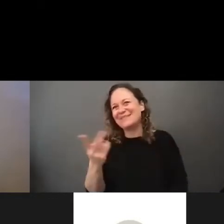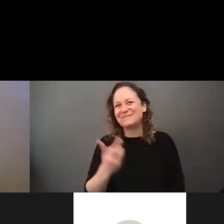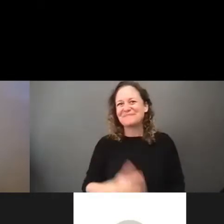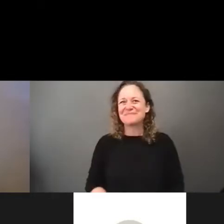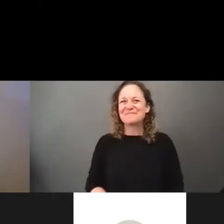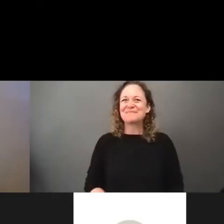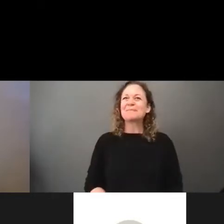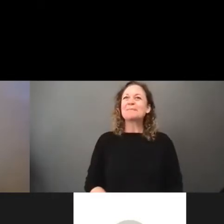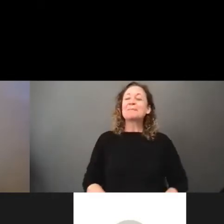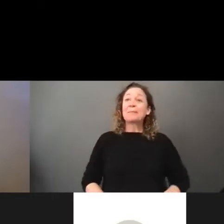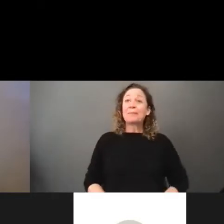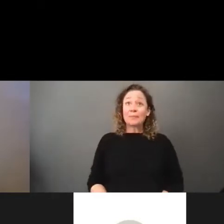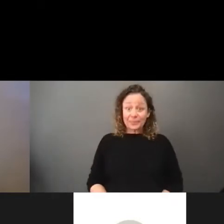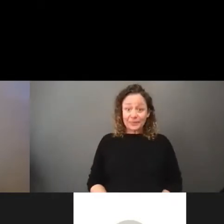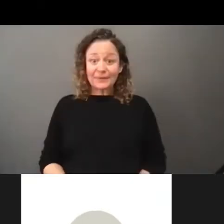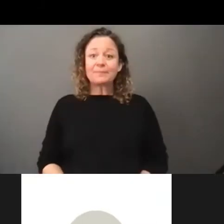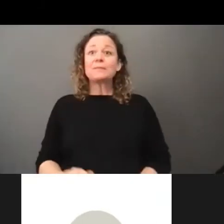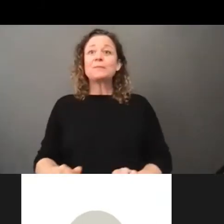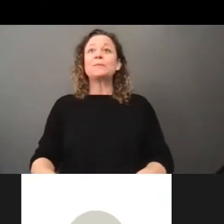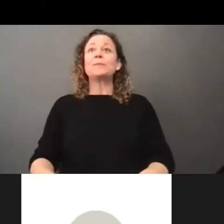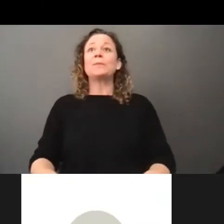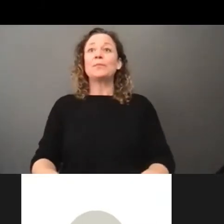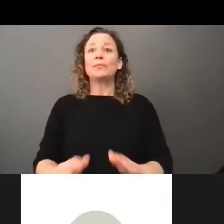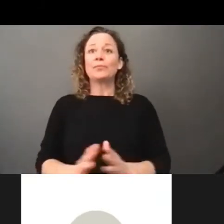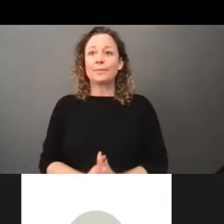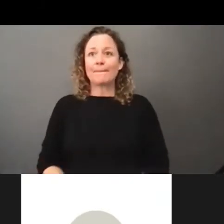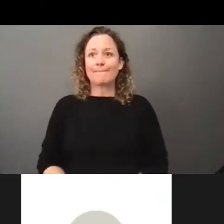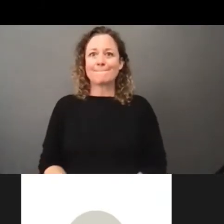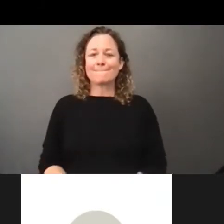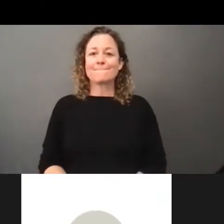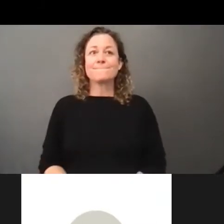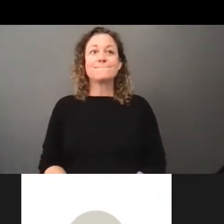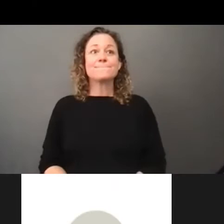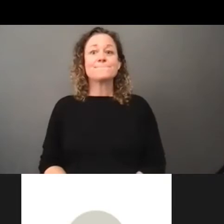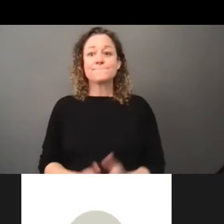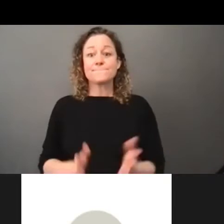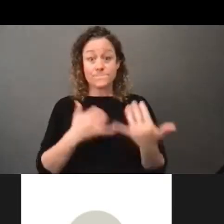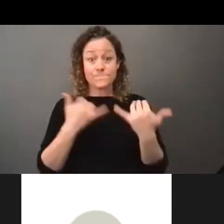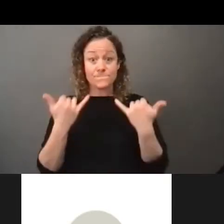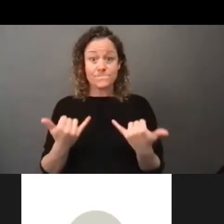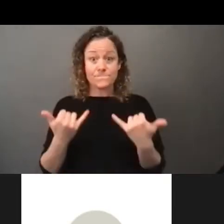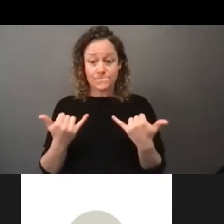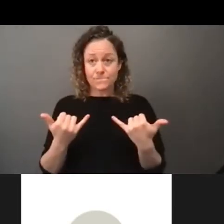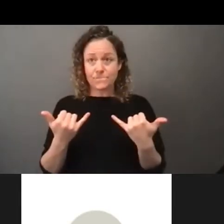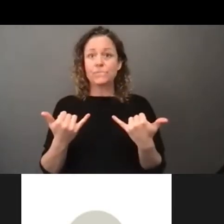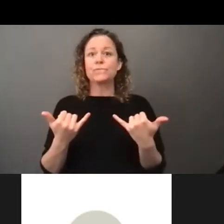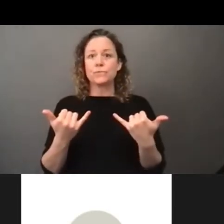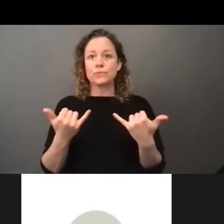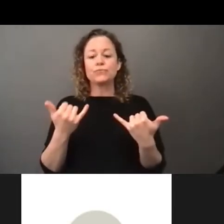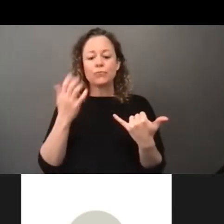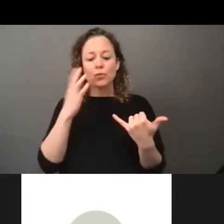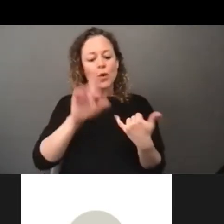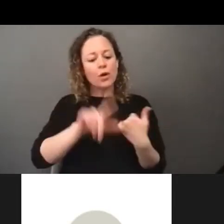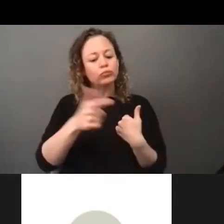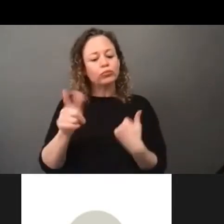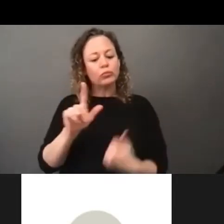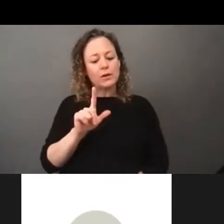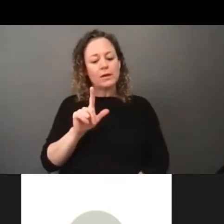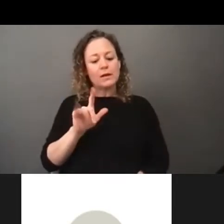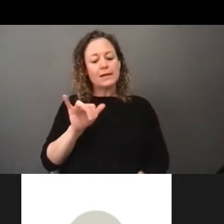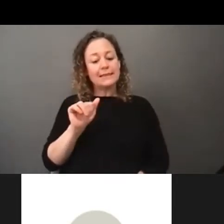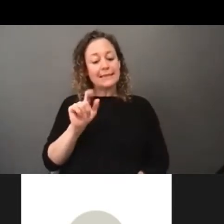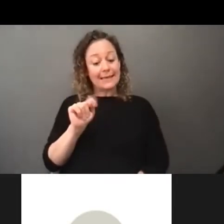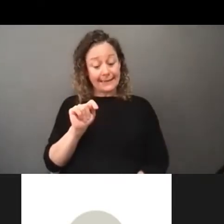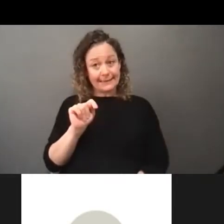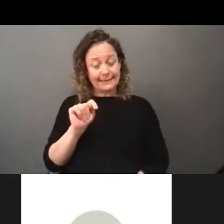Okay. So without further ado, I'd like to call upon Liat. So